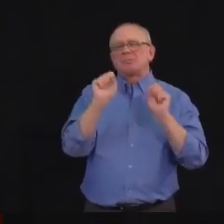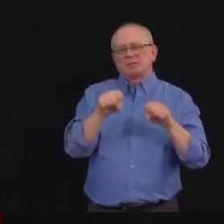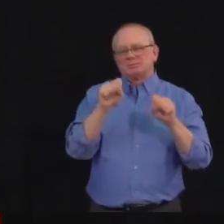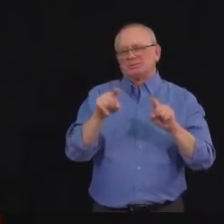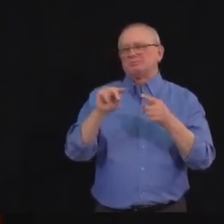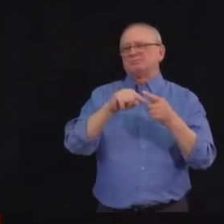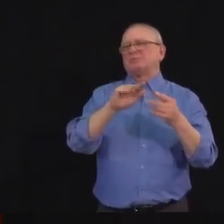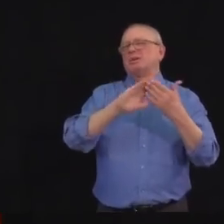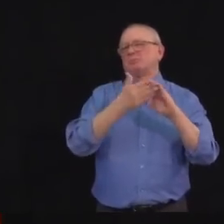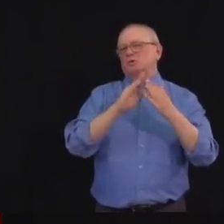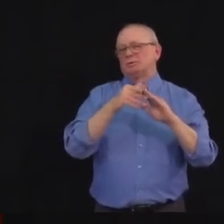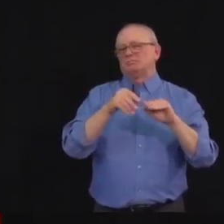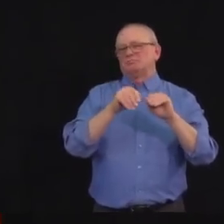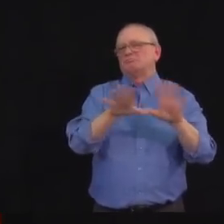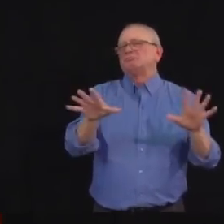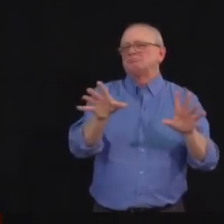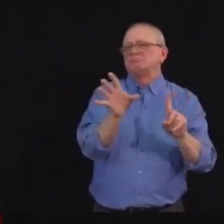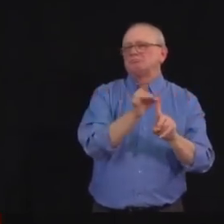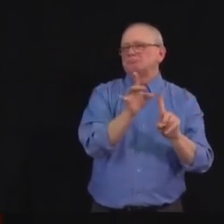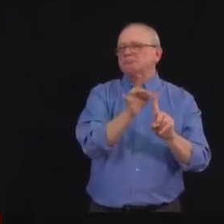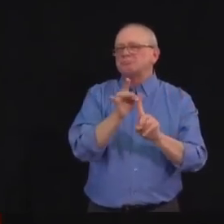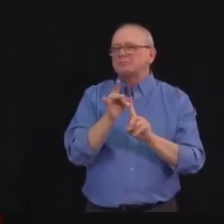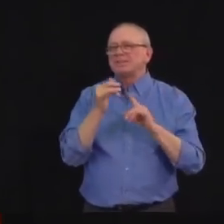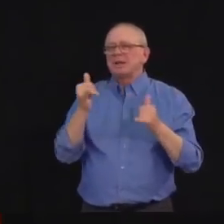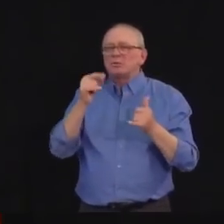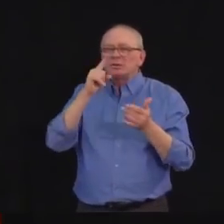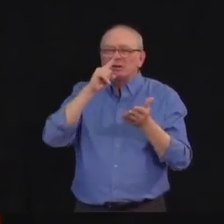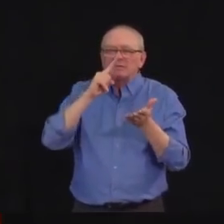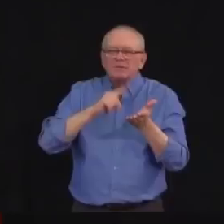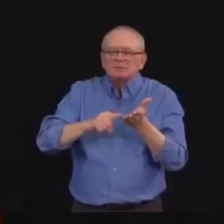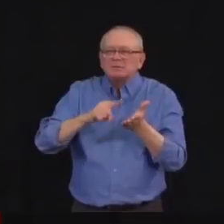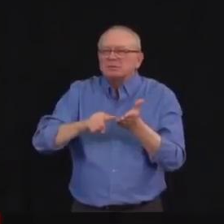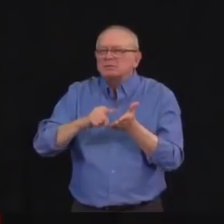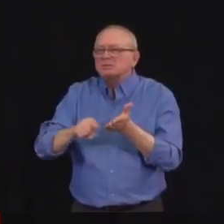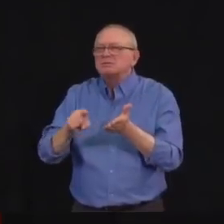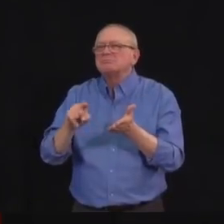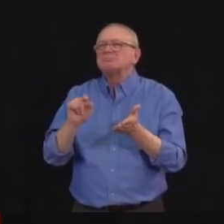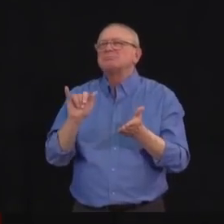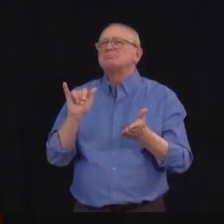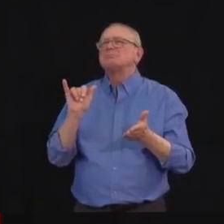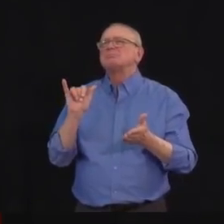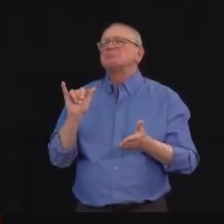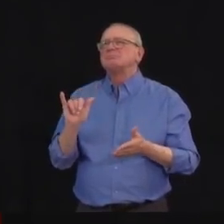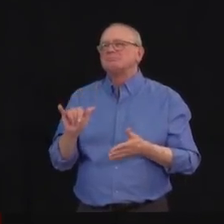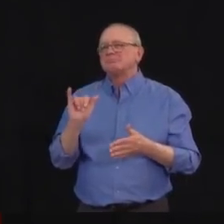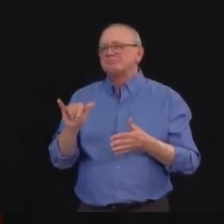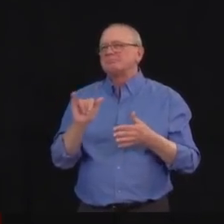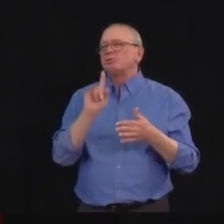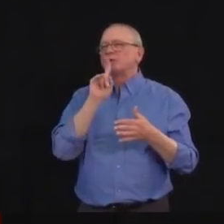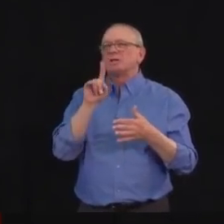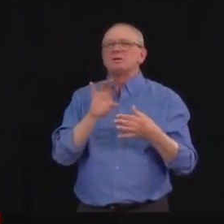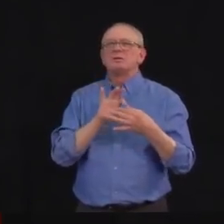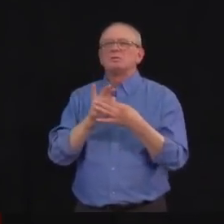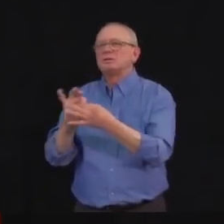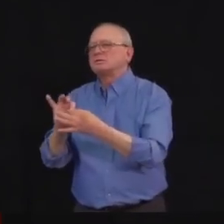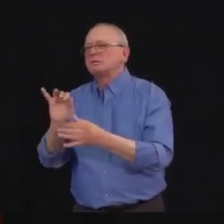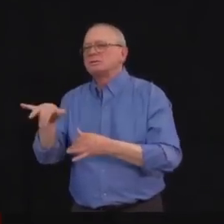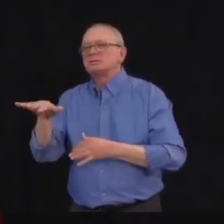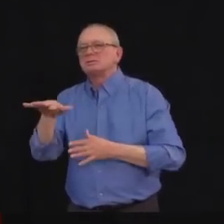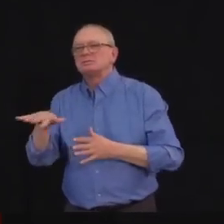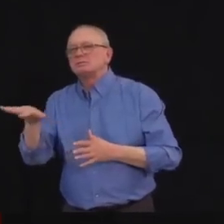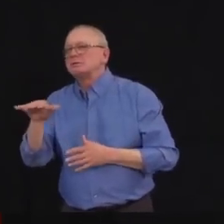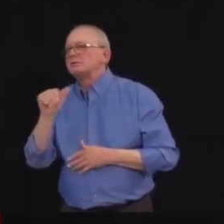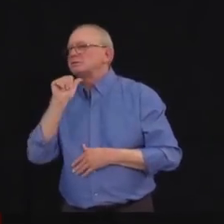Public Health does their investigation, does the follow-up to determine where that case may have been acquired, they sometimes get new information that determines